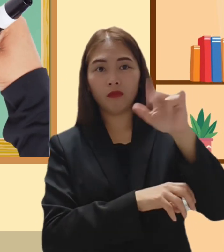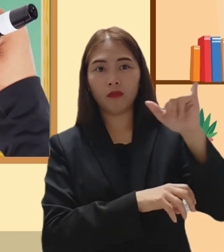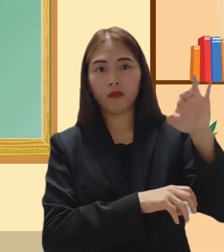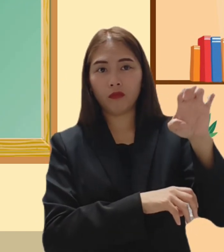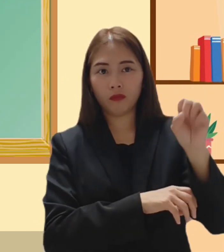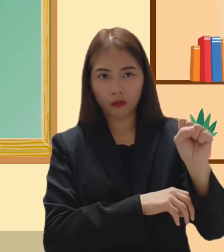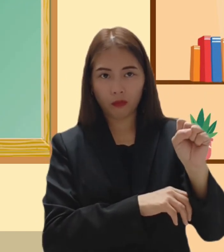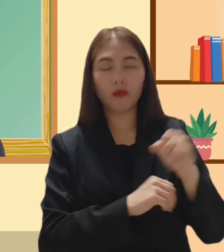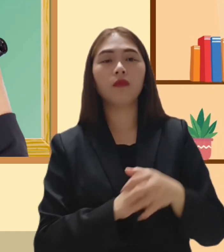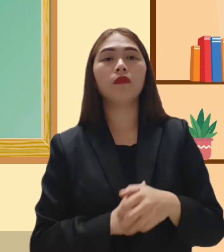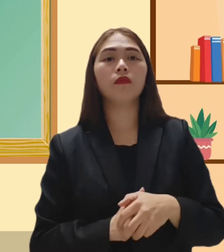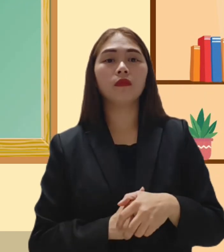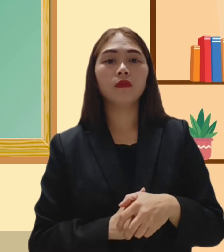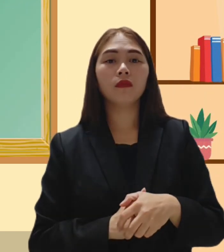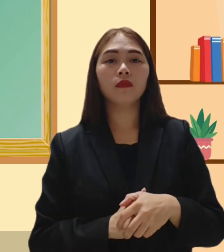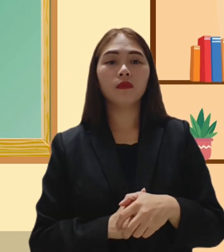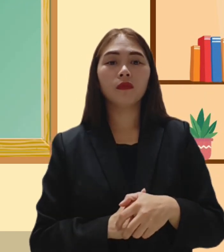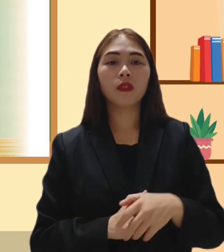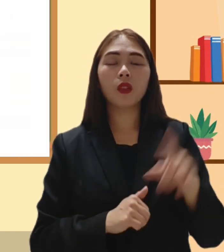we call a series.